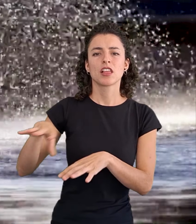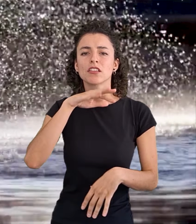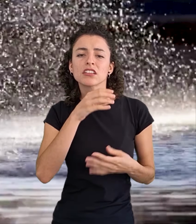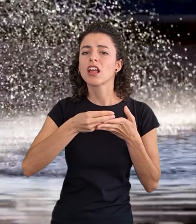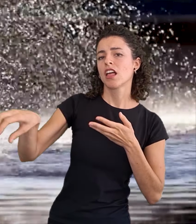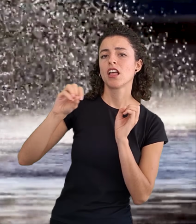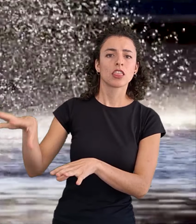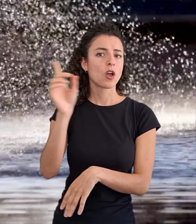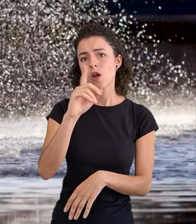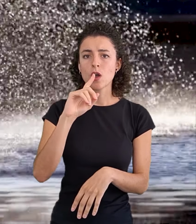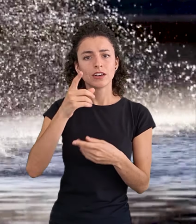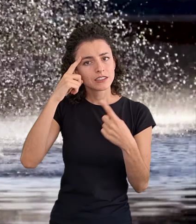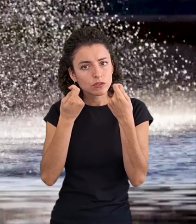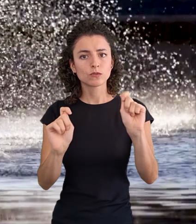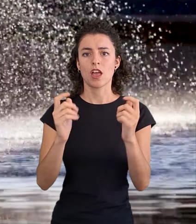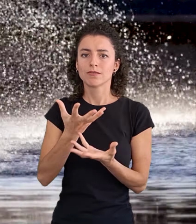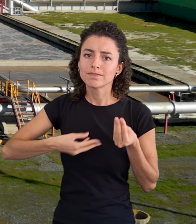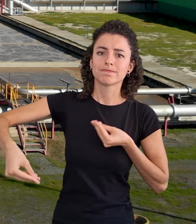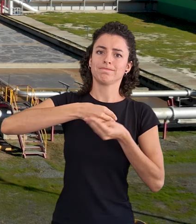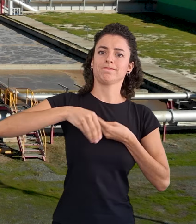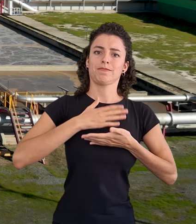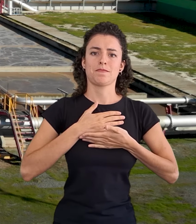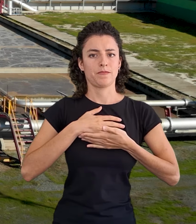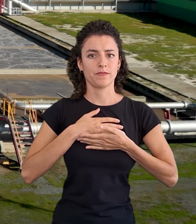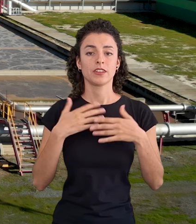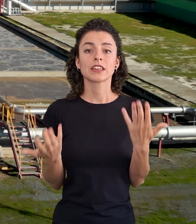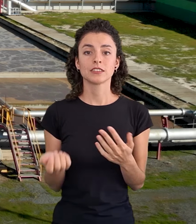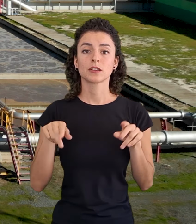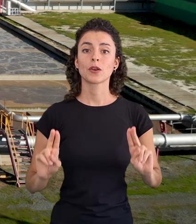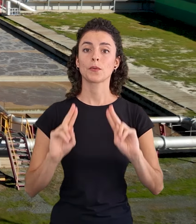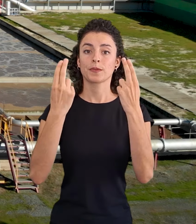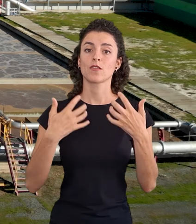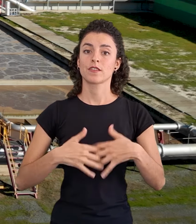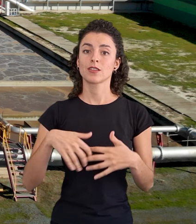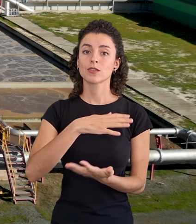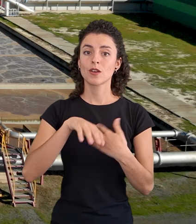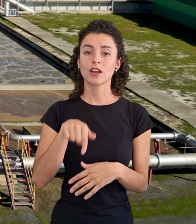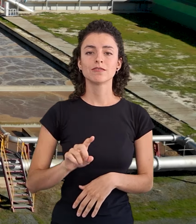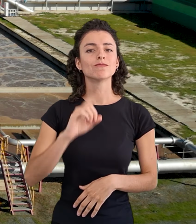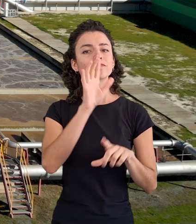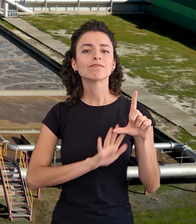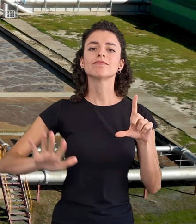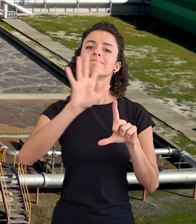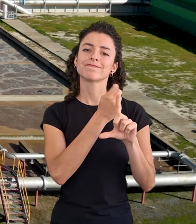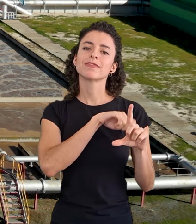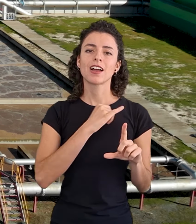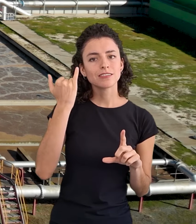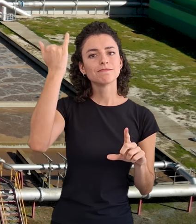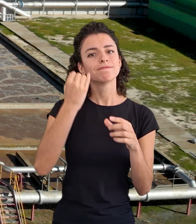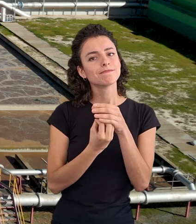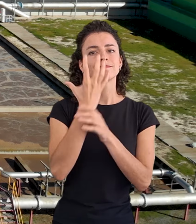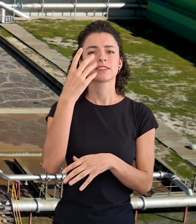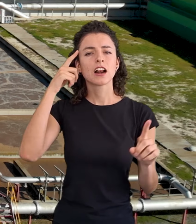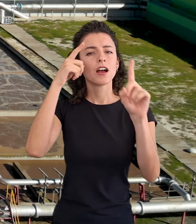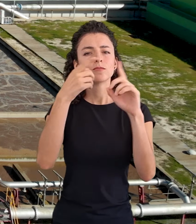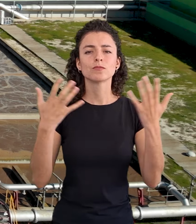It's important to highlight that Emasagra, and especially Biofactory South, have stood out as pioneers and torchbearers for improvement